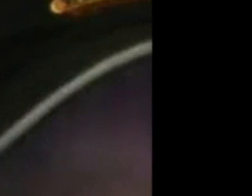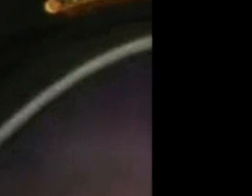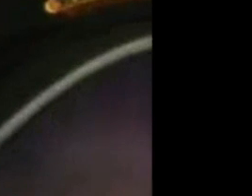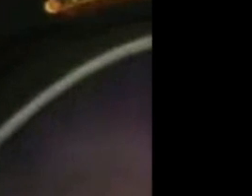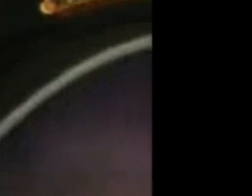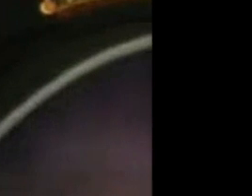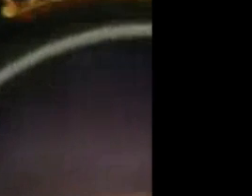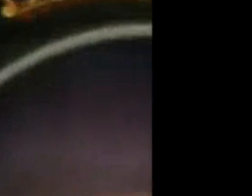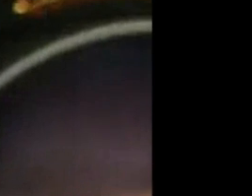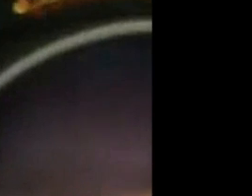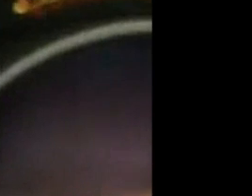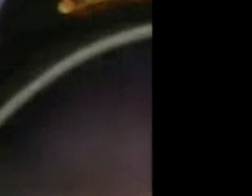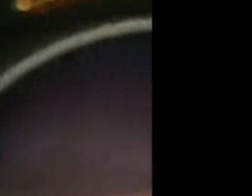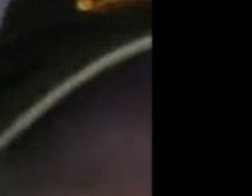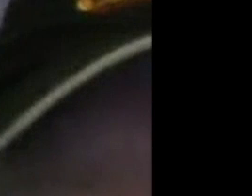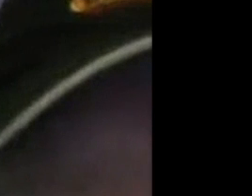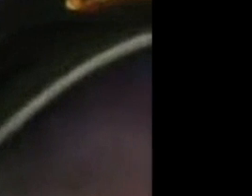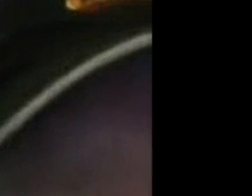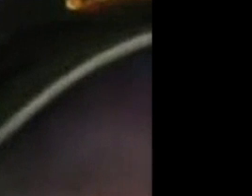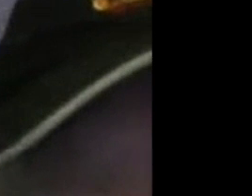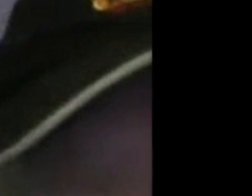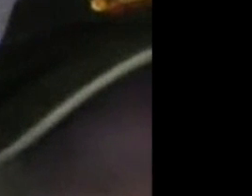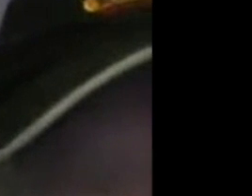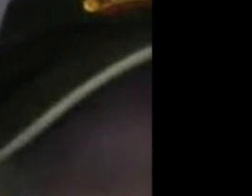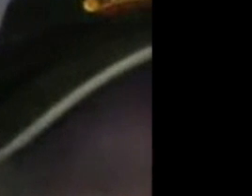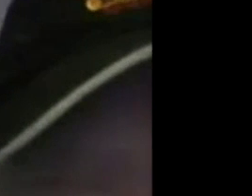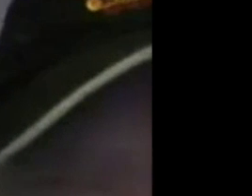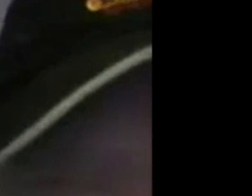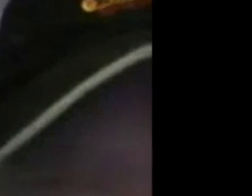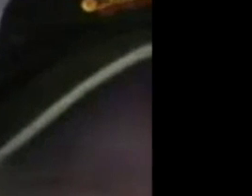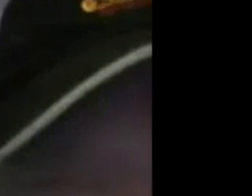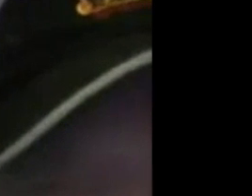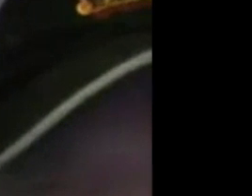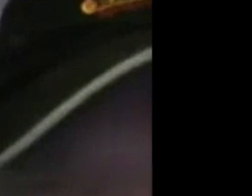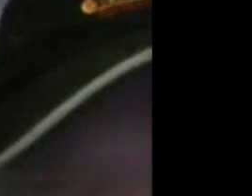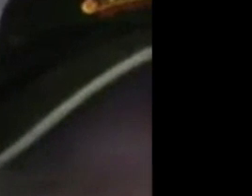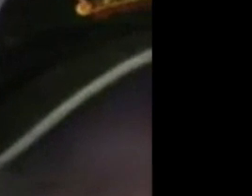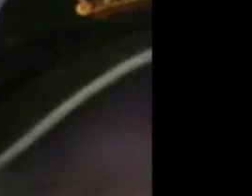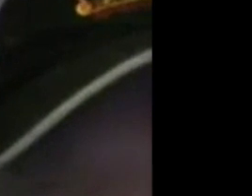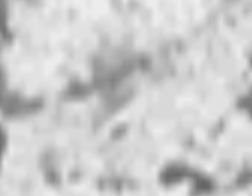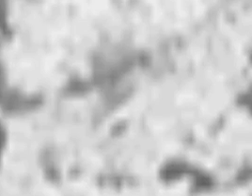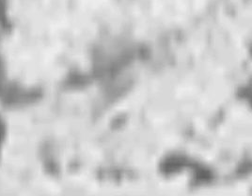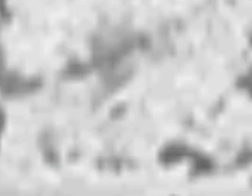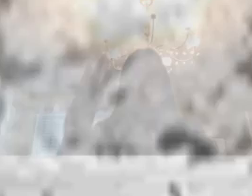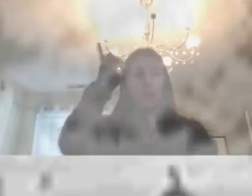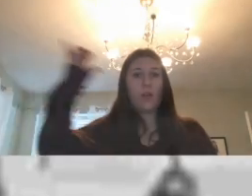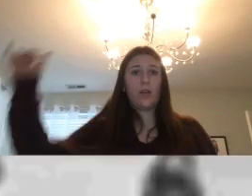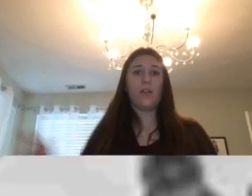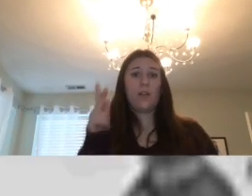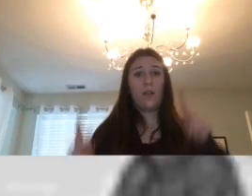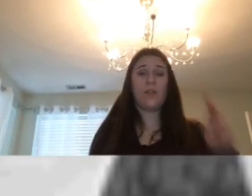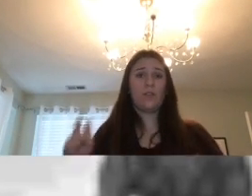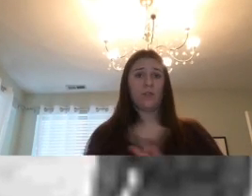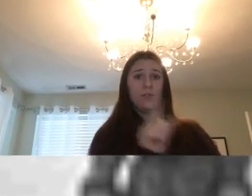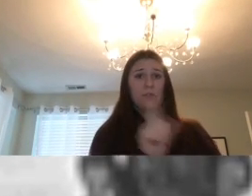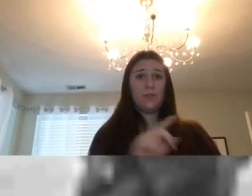going to go anywhere. There's only two ways in the winter, and that's to either one, walk, or two, take a dog team. Sled